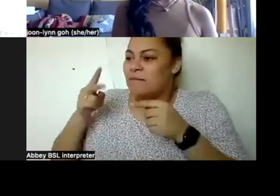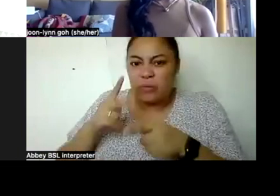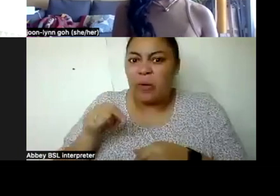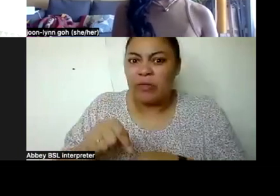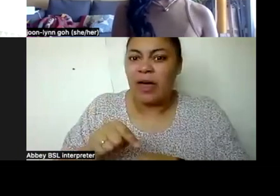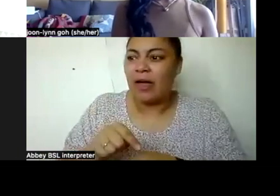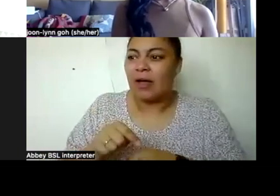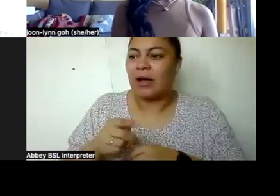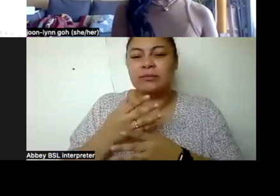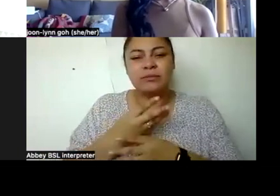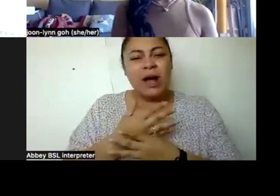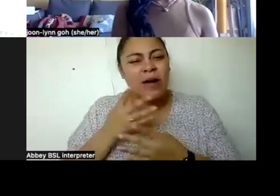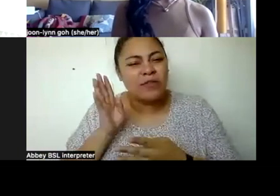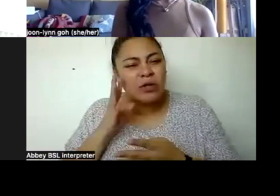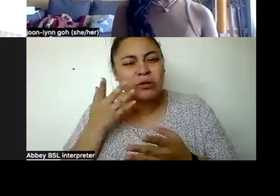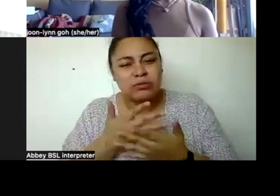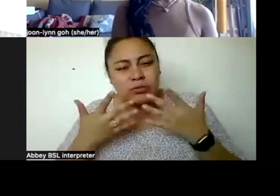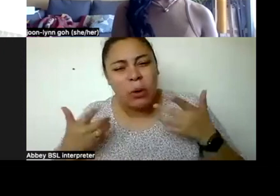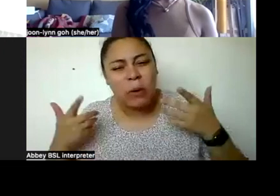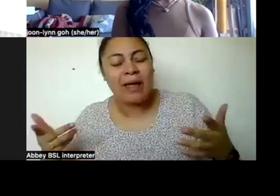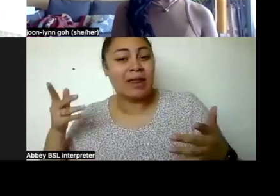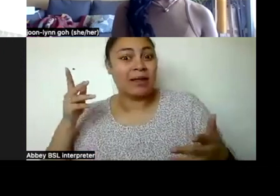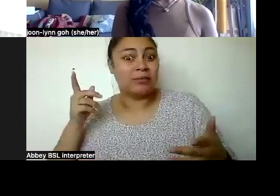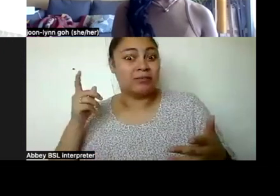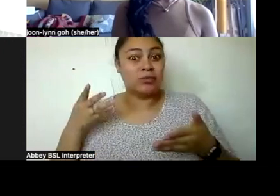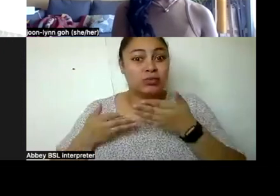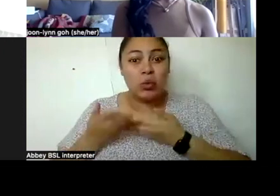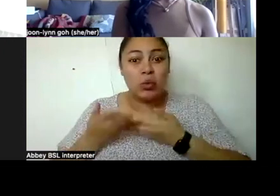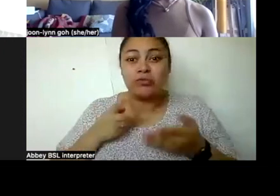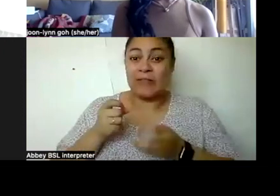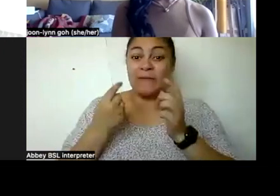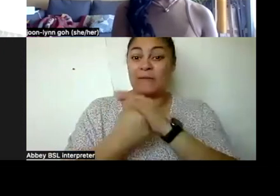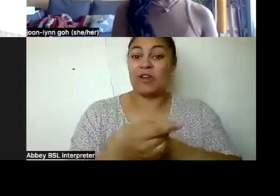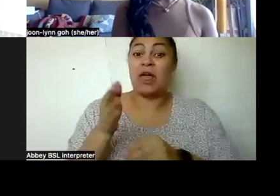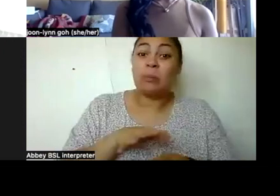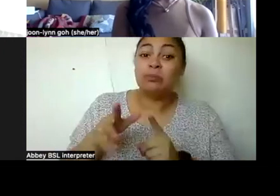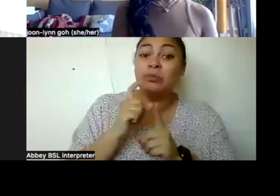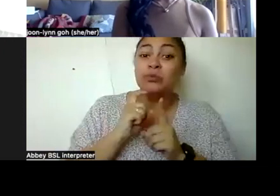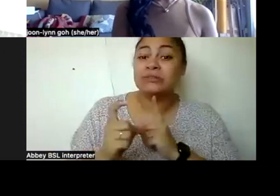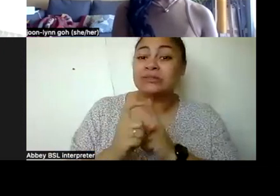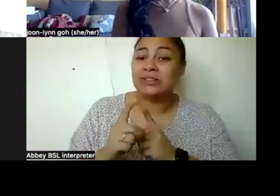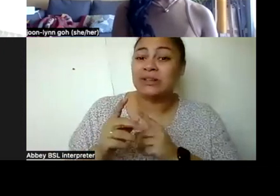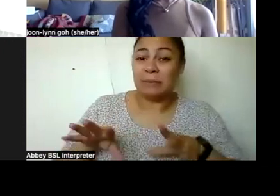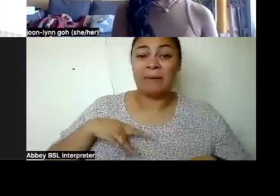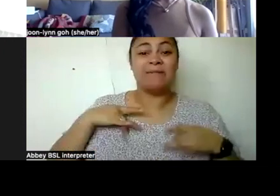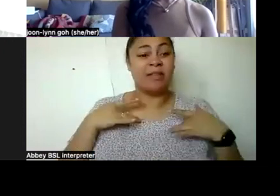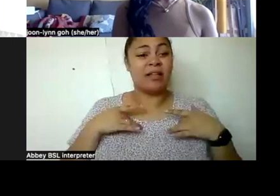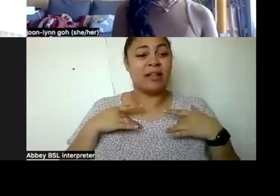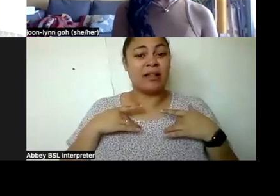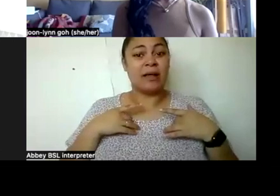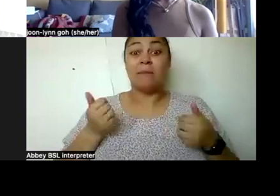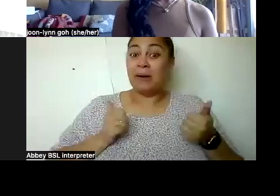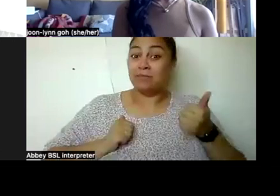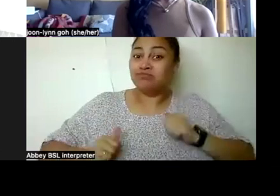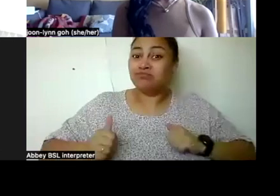I have heard so many fascinating stories from the freelance community that makes me feel, A, very proud